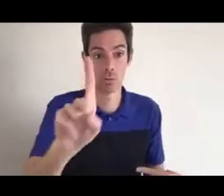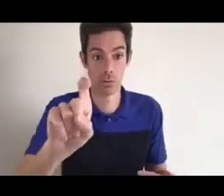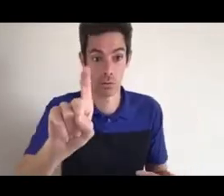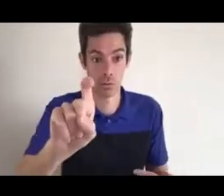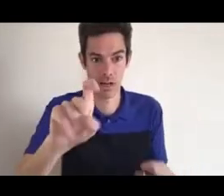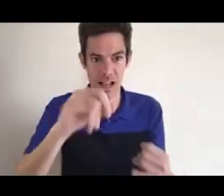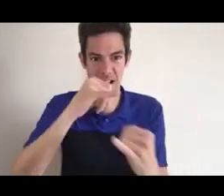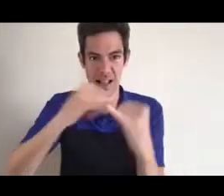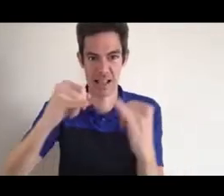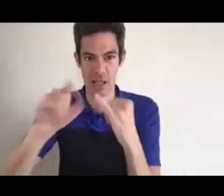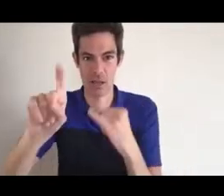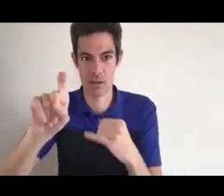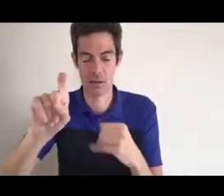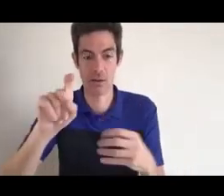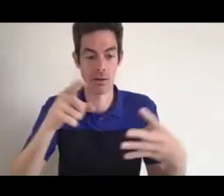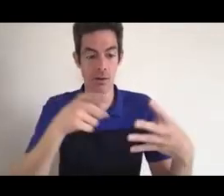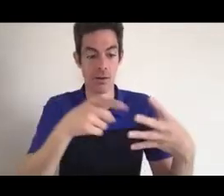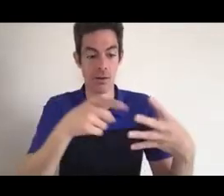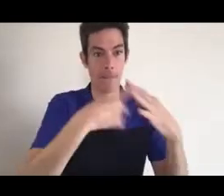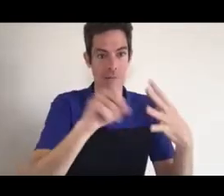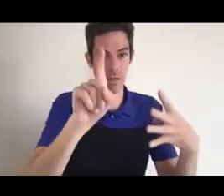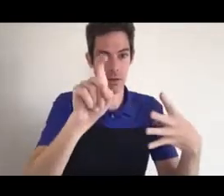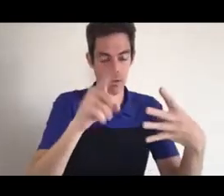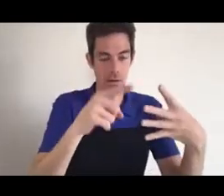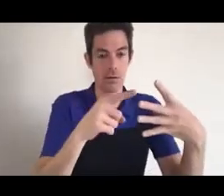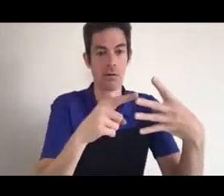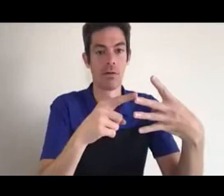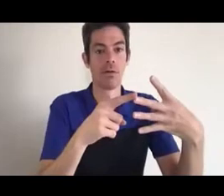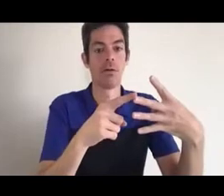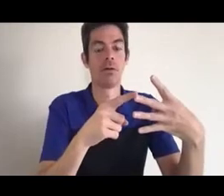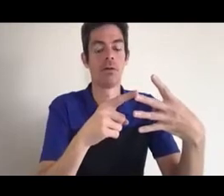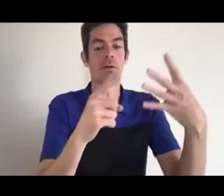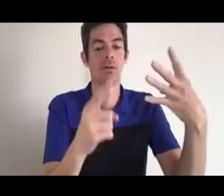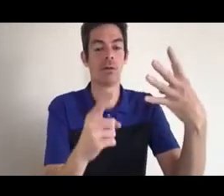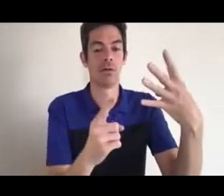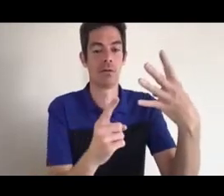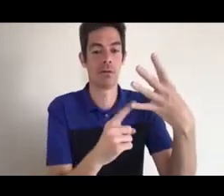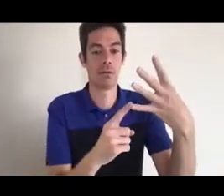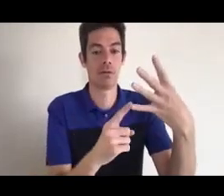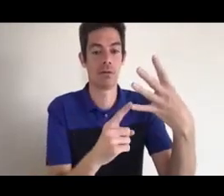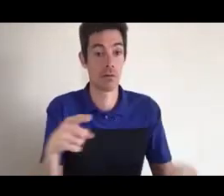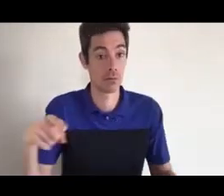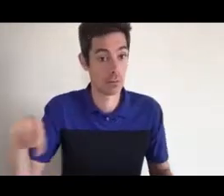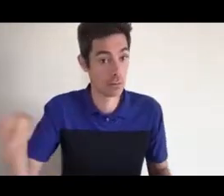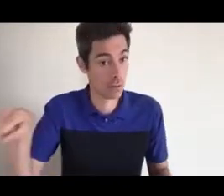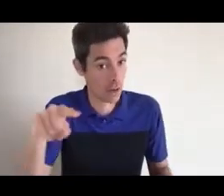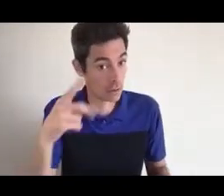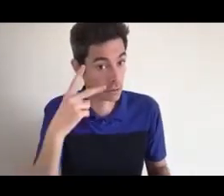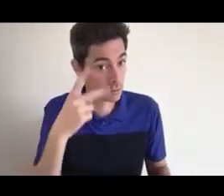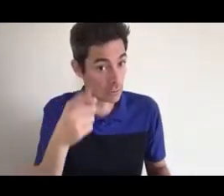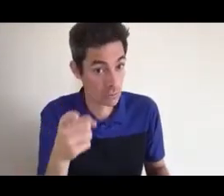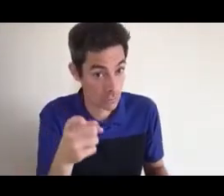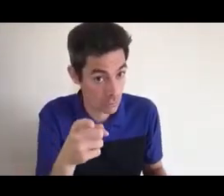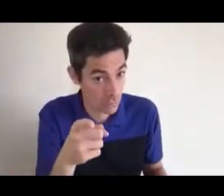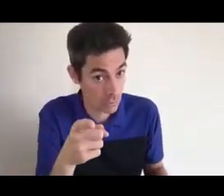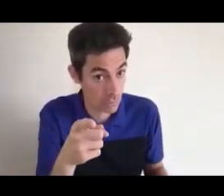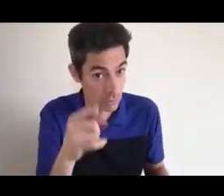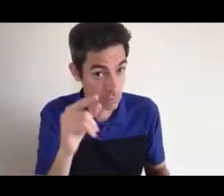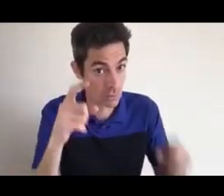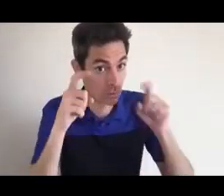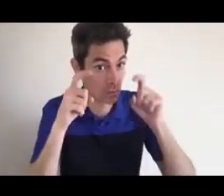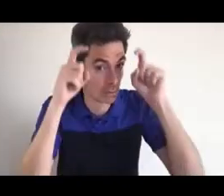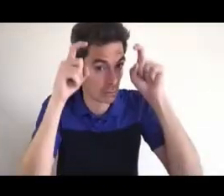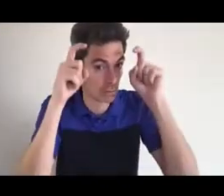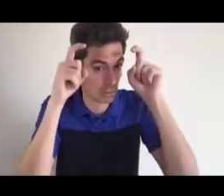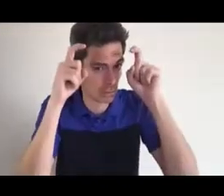Third way, they see you question. So then you're indicating question at the end. The second one was indicating question at the beginning. And